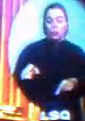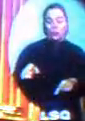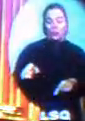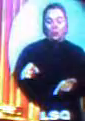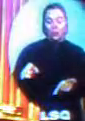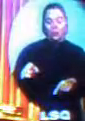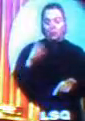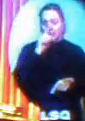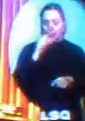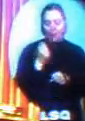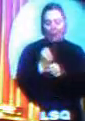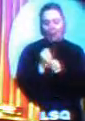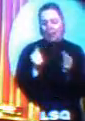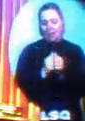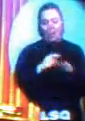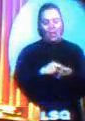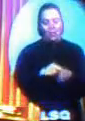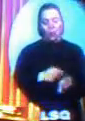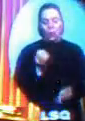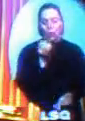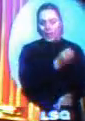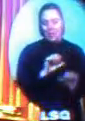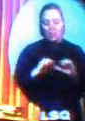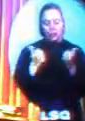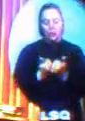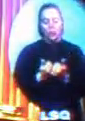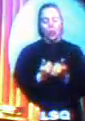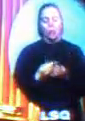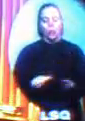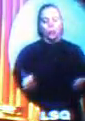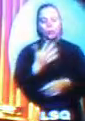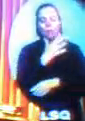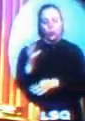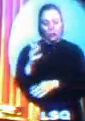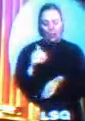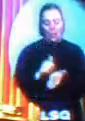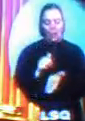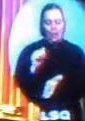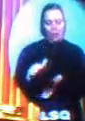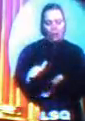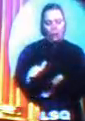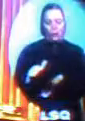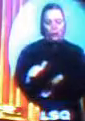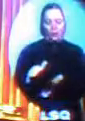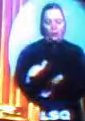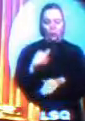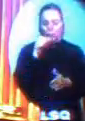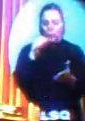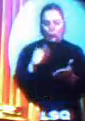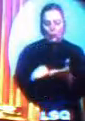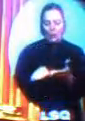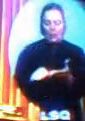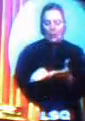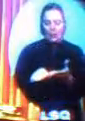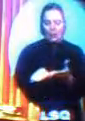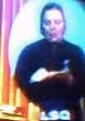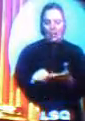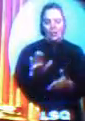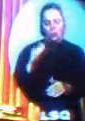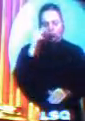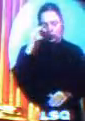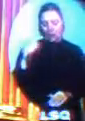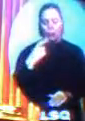cooperate with Western Canadian farmers. But the Forest Products Association actually sent a letter to his leader asking if the NDP shared his views that